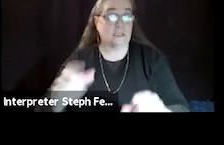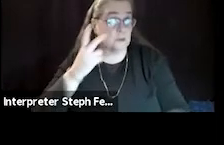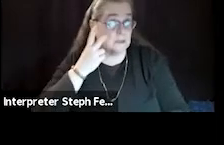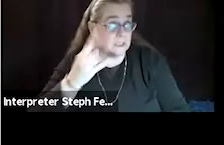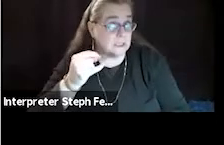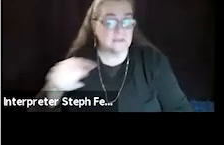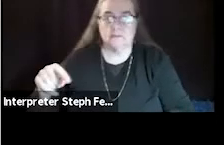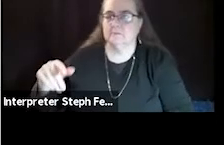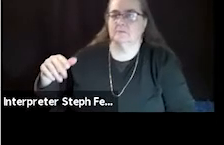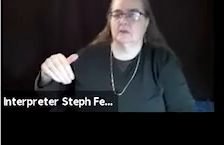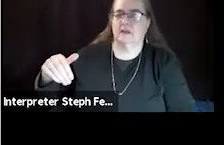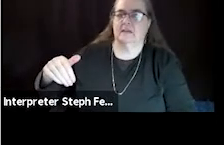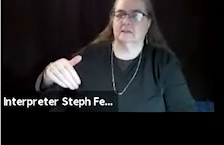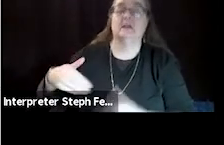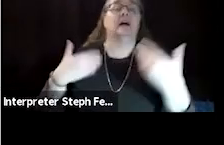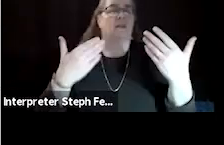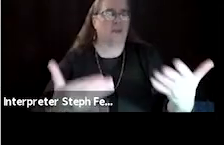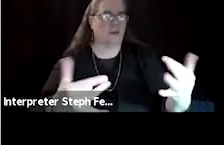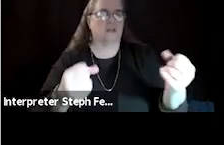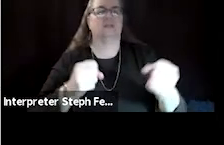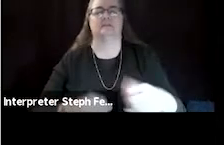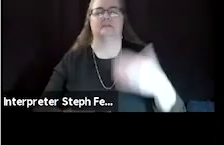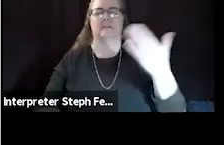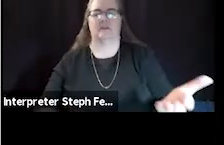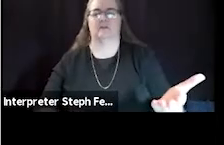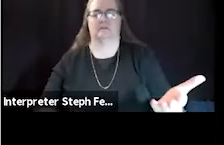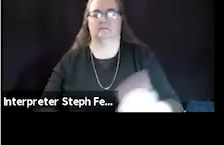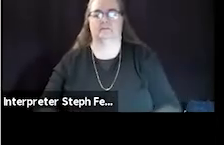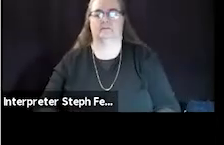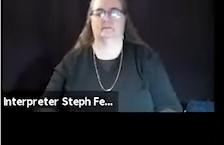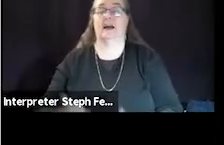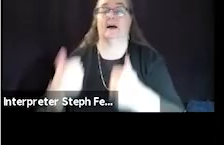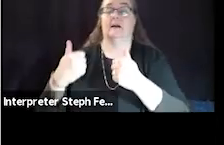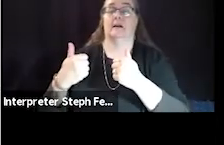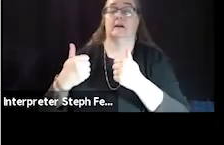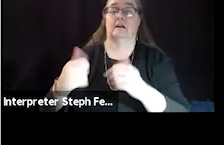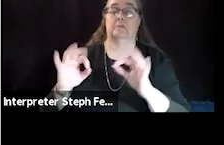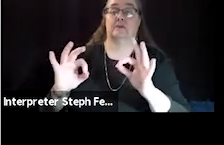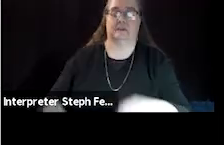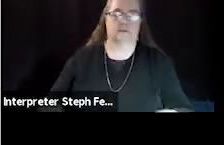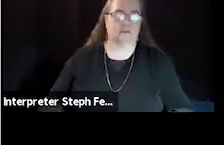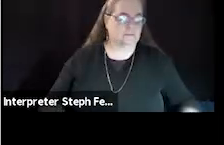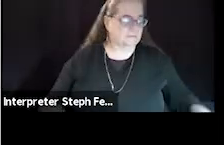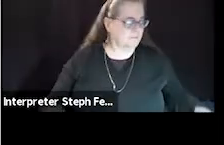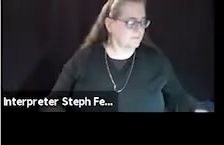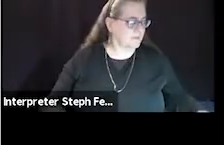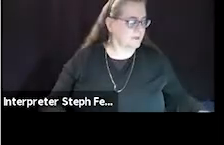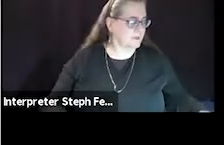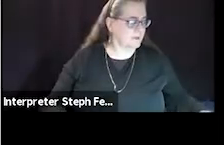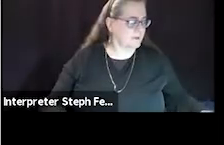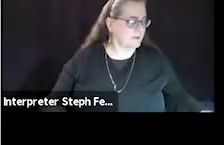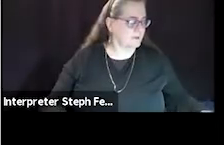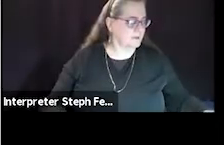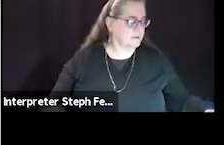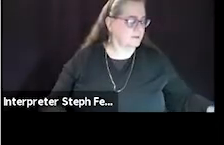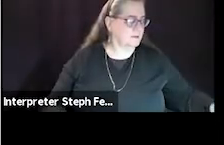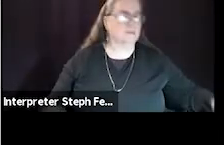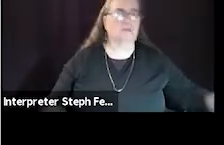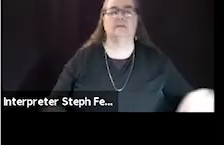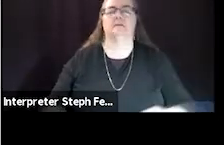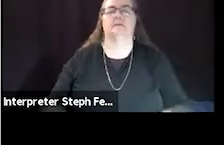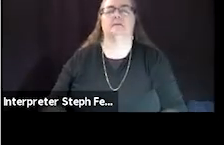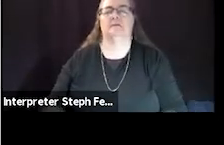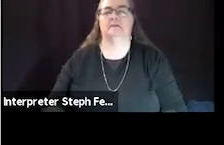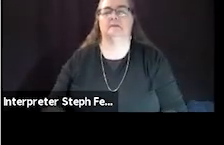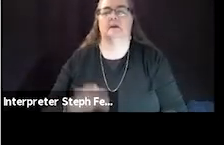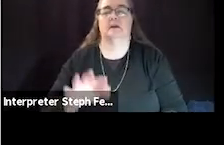yet. Not there yet. it is. There it is. Yep. Okay. So you know, in the middle it says cybersecurity domains, and you